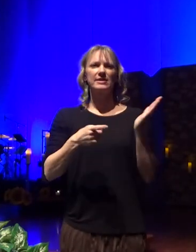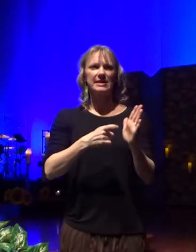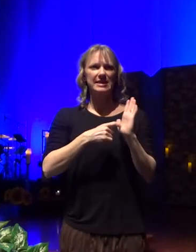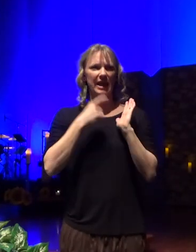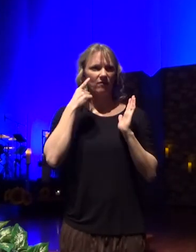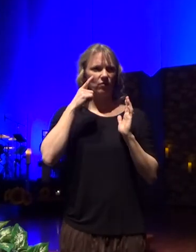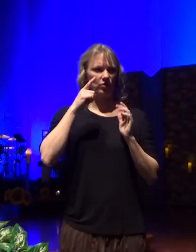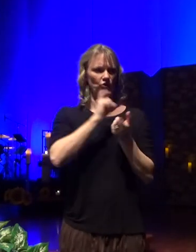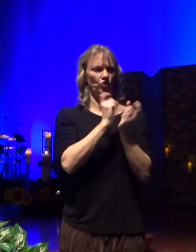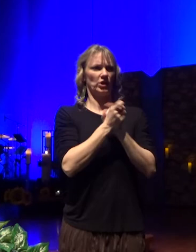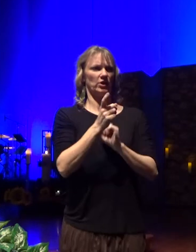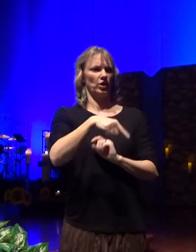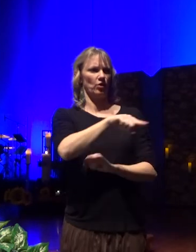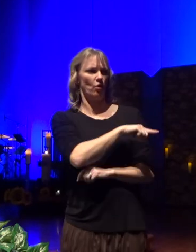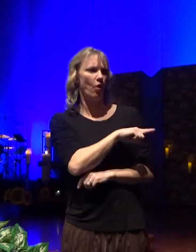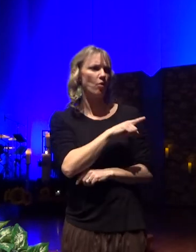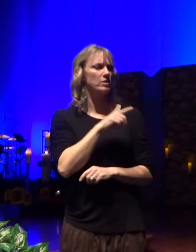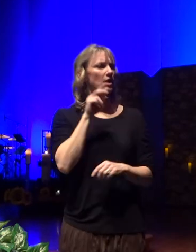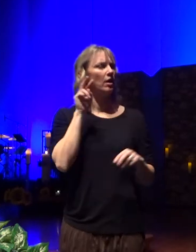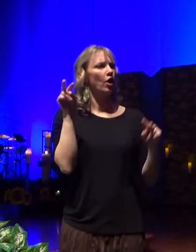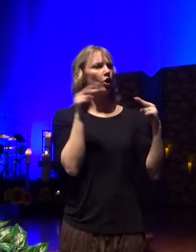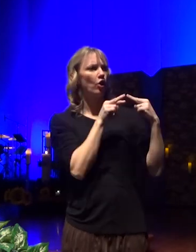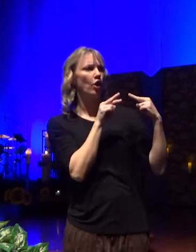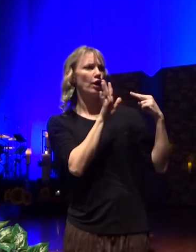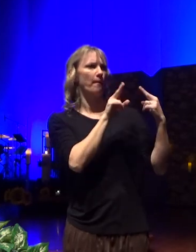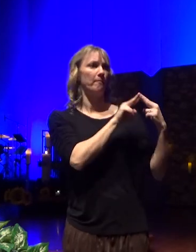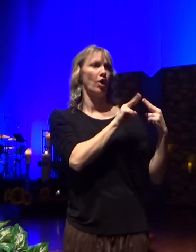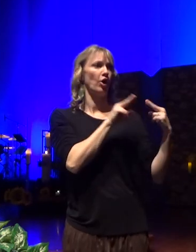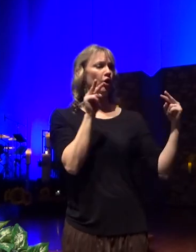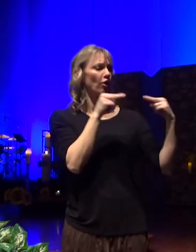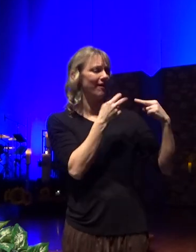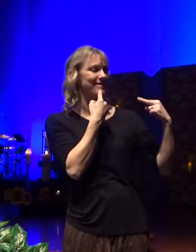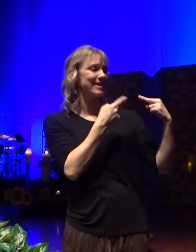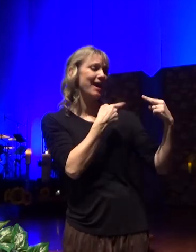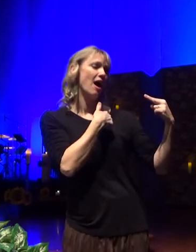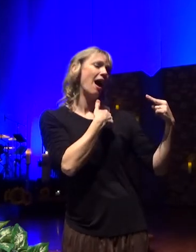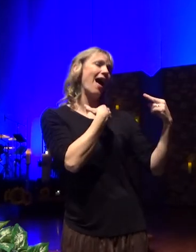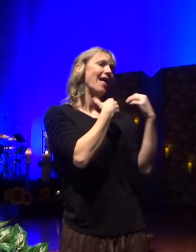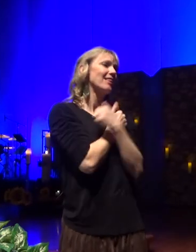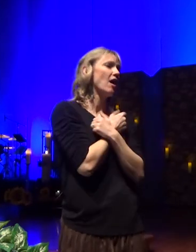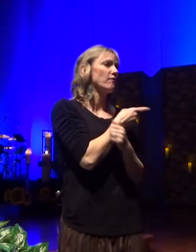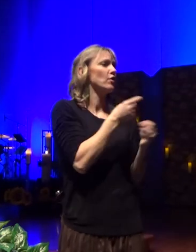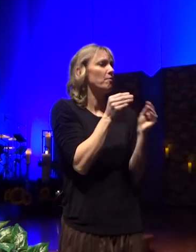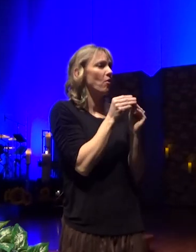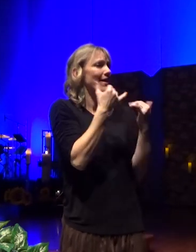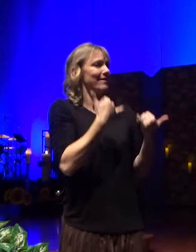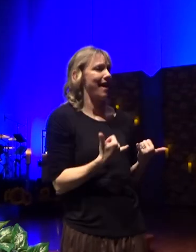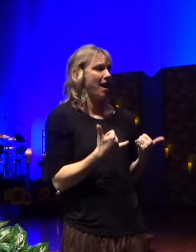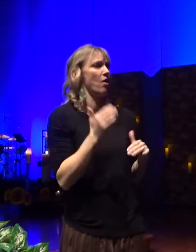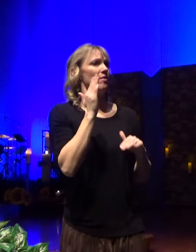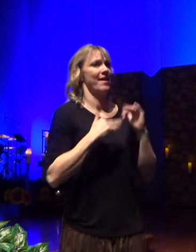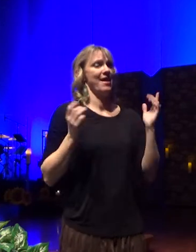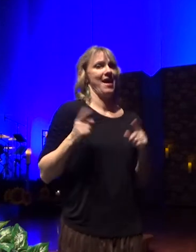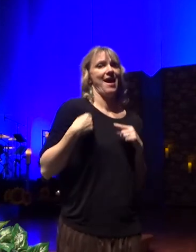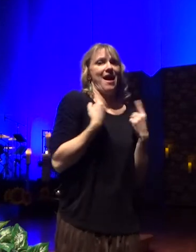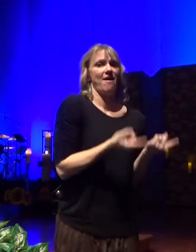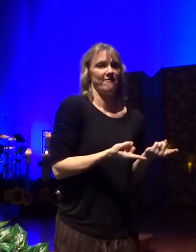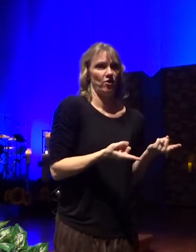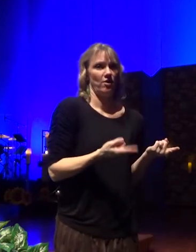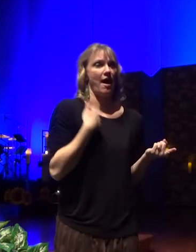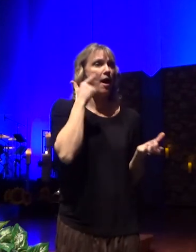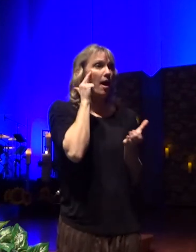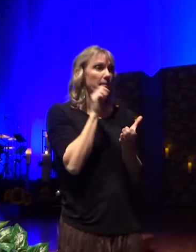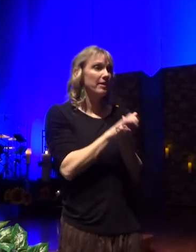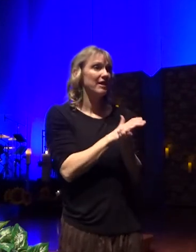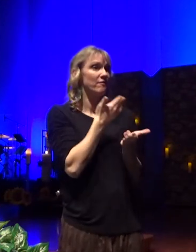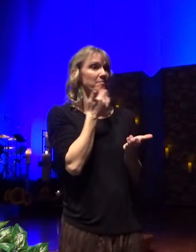work to turn some of those around? What would it mean to look at your partner and to say, darling, I love you more now than ever